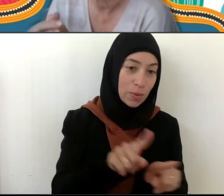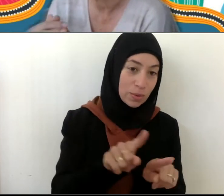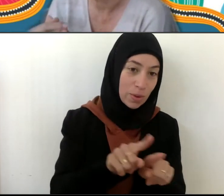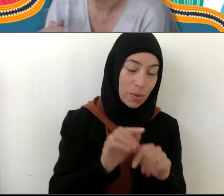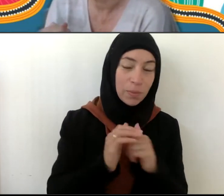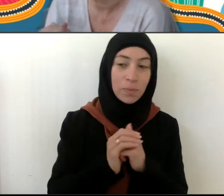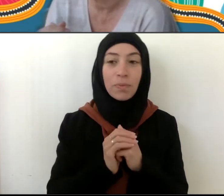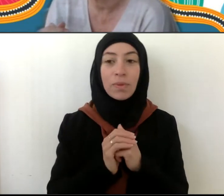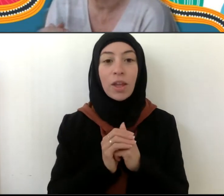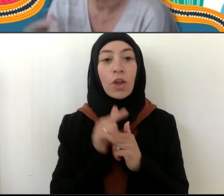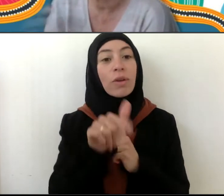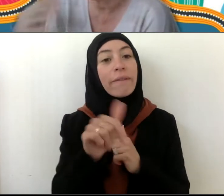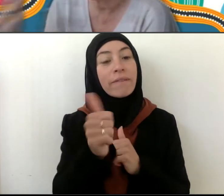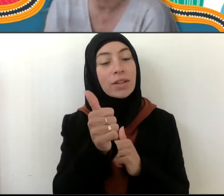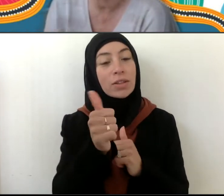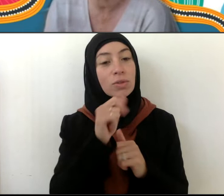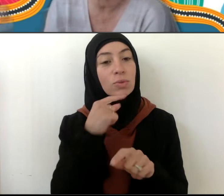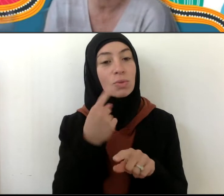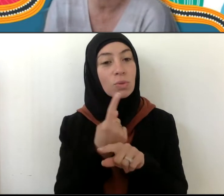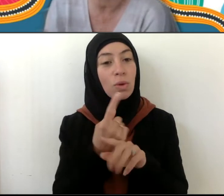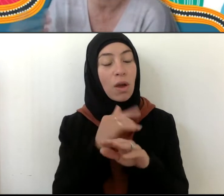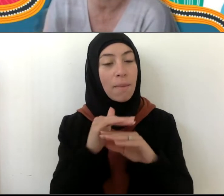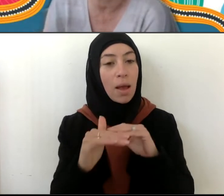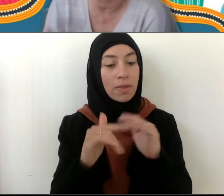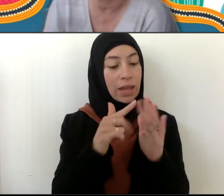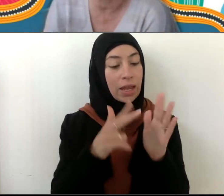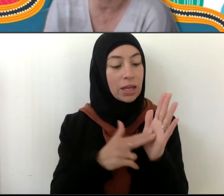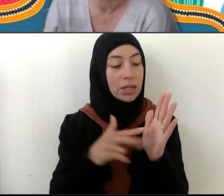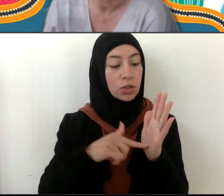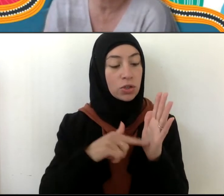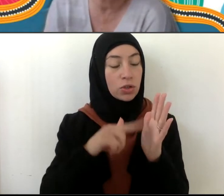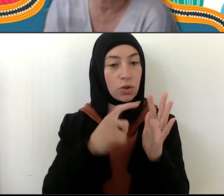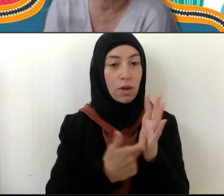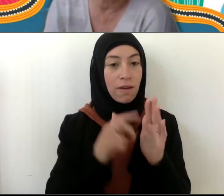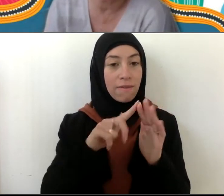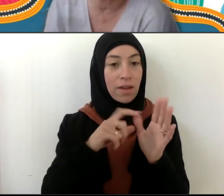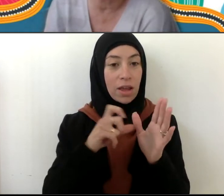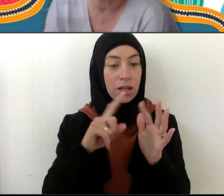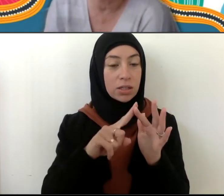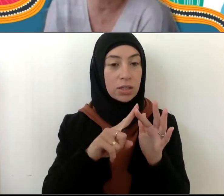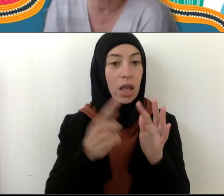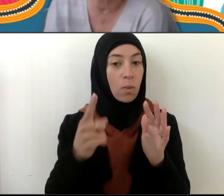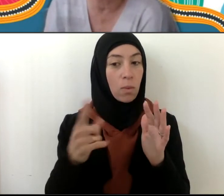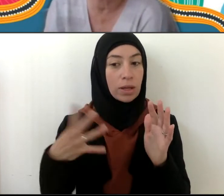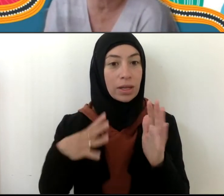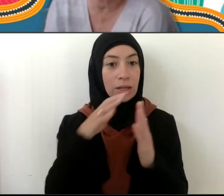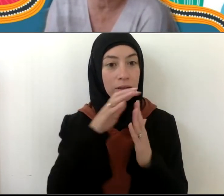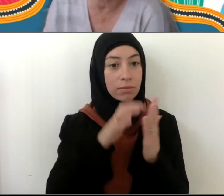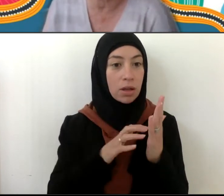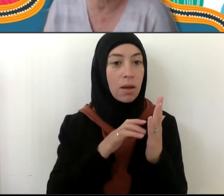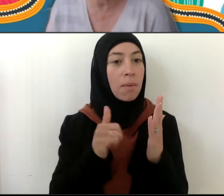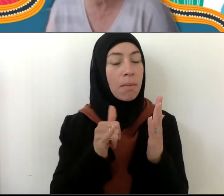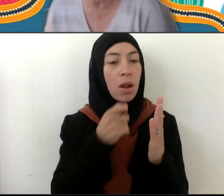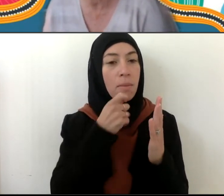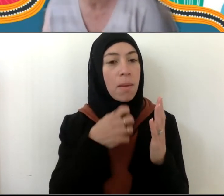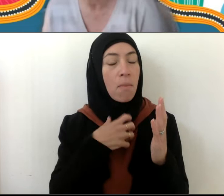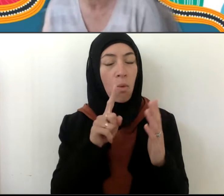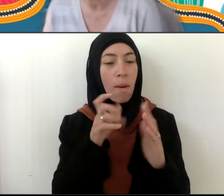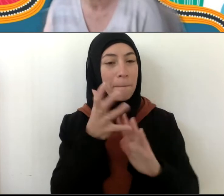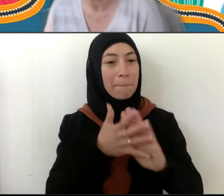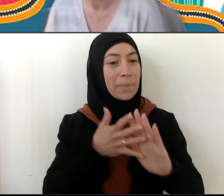did touch on the interface and the integration required. I think it'd be great if we could hear a bit more from you what that actually